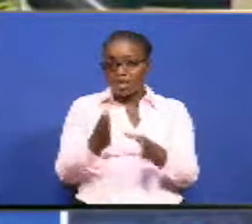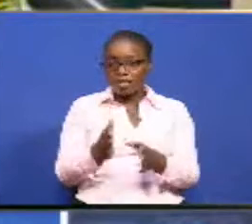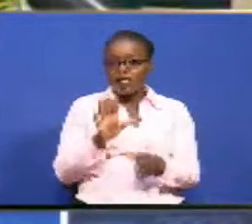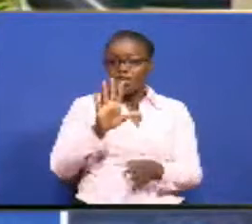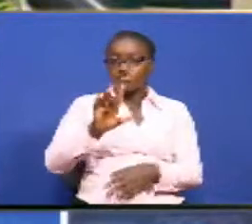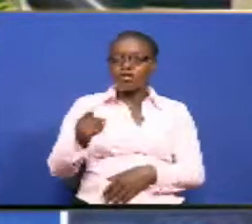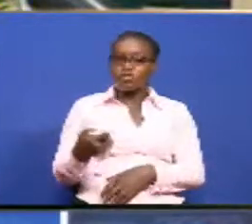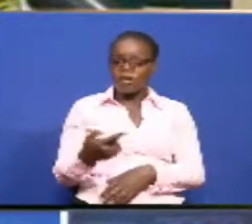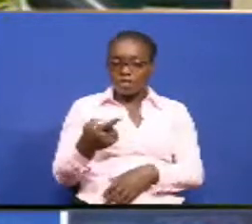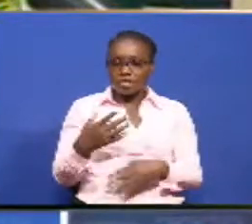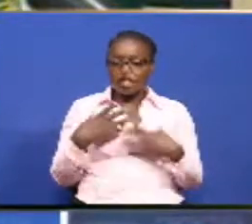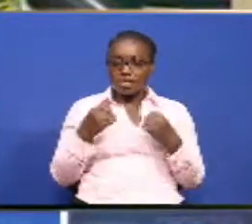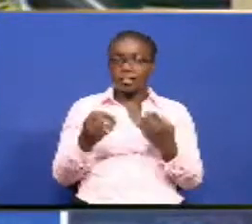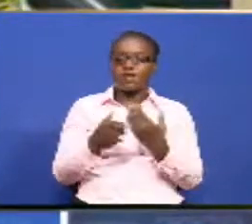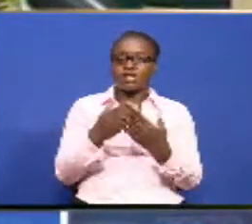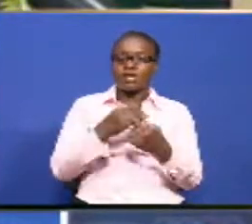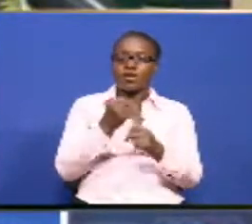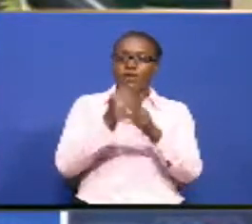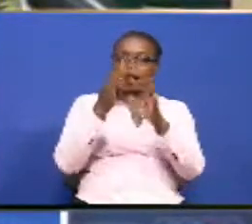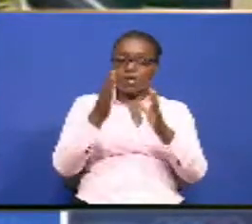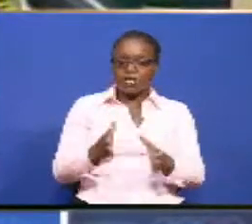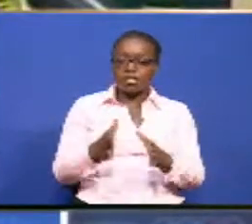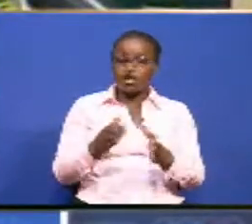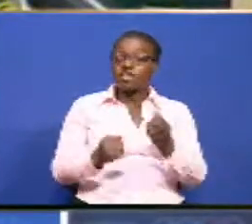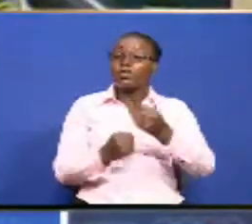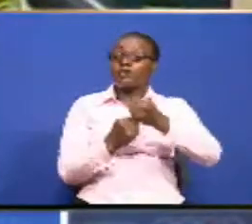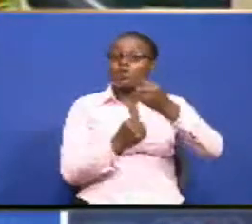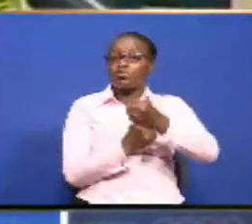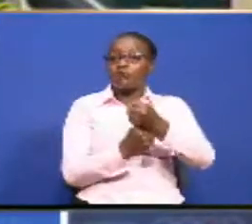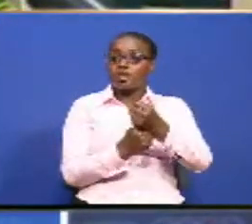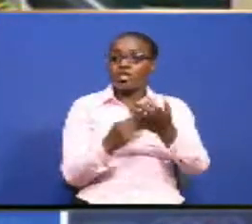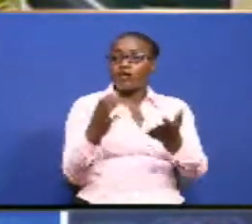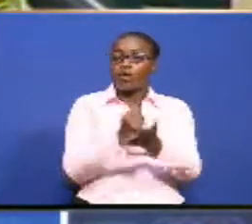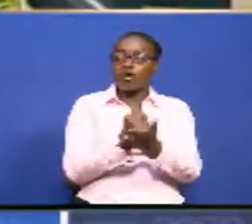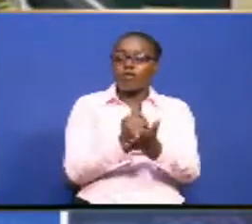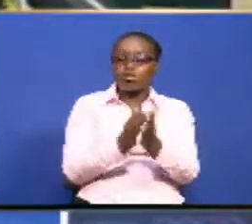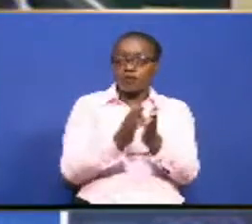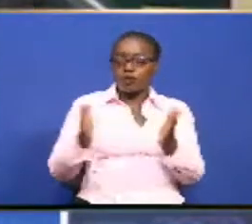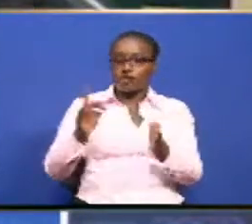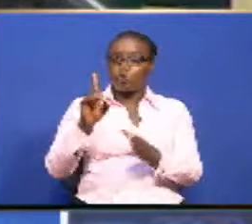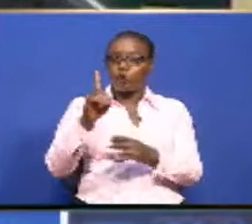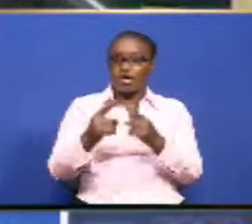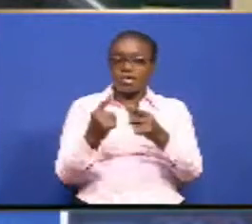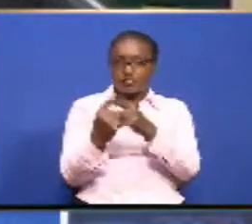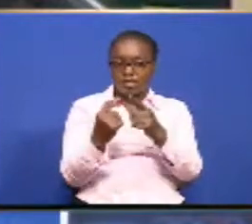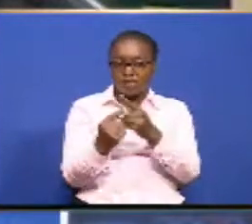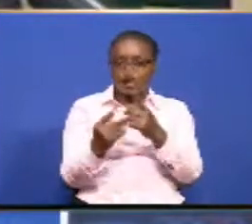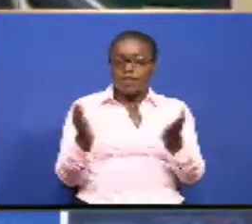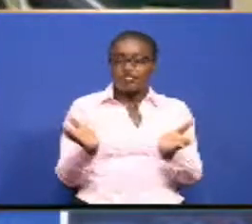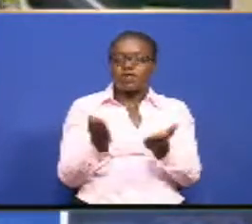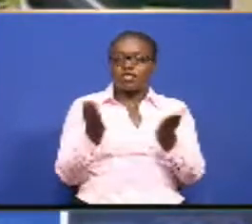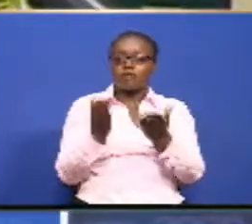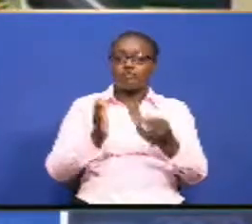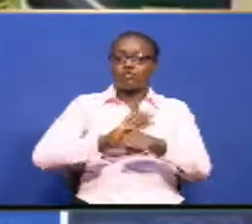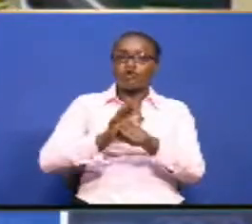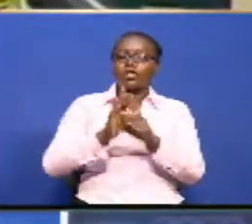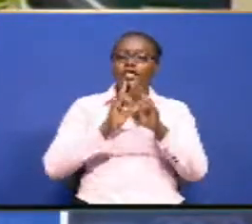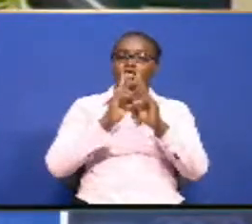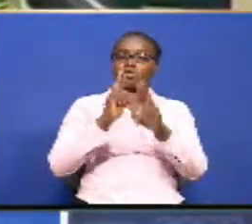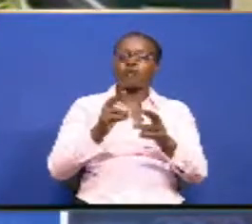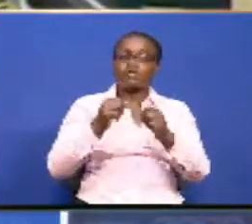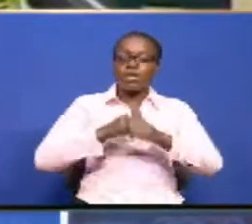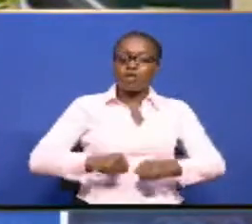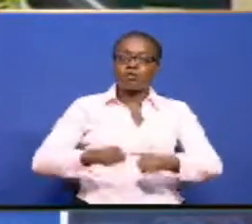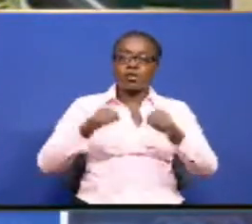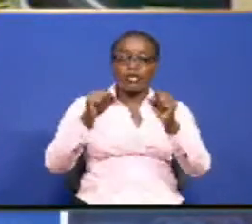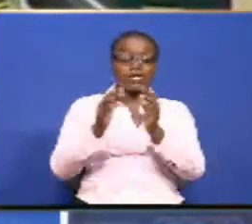5,000 healthcare workers to support local health staff for a period of 1 year. This will enhance our COVID-19 response capabilities